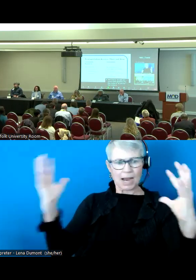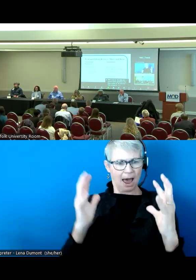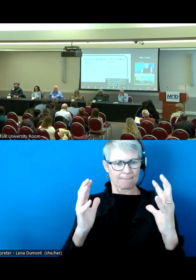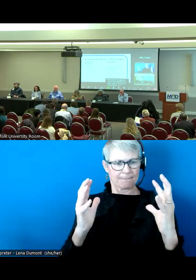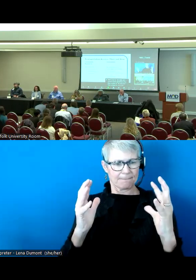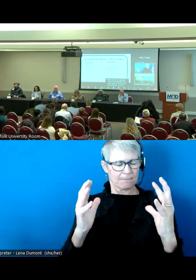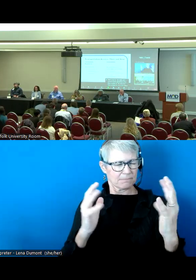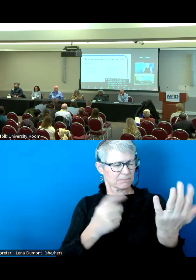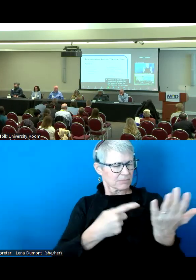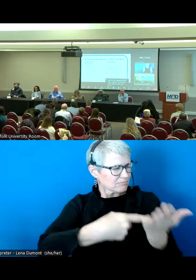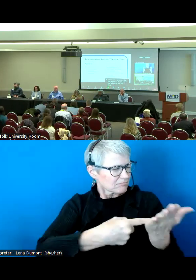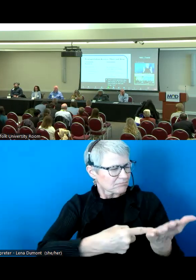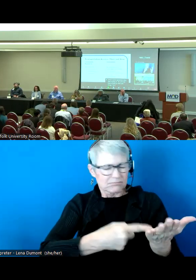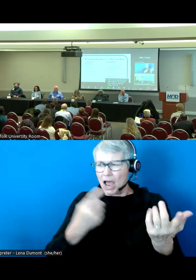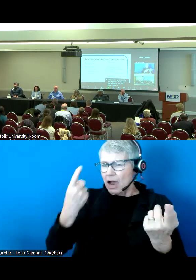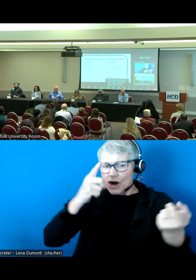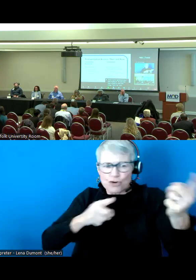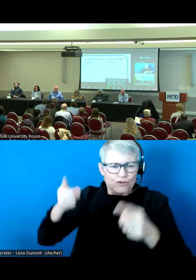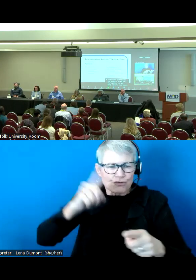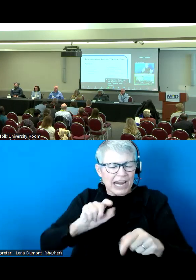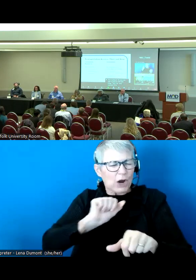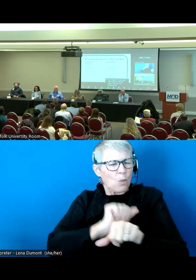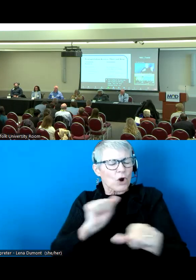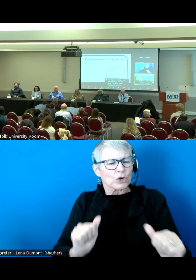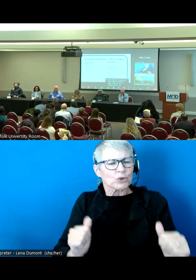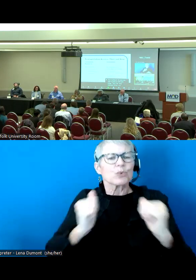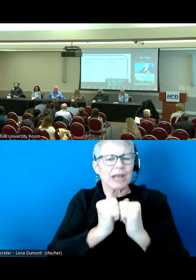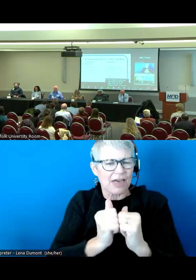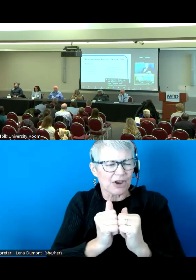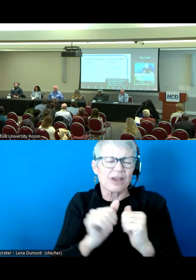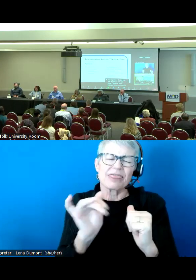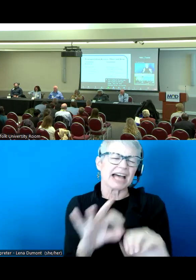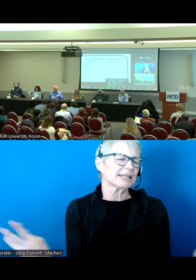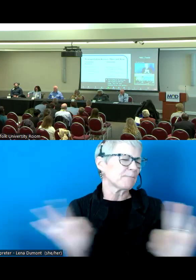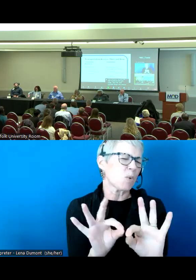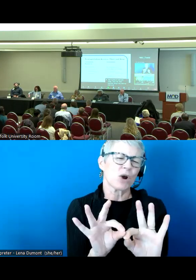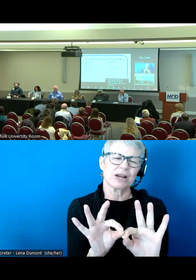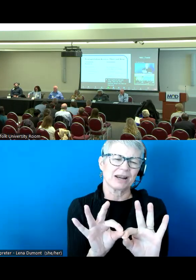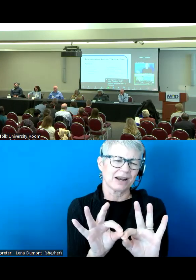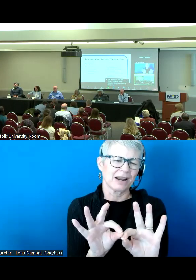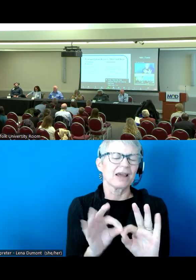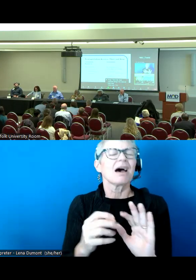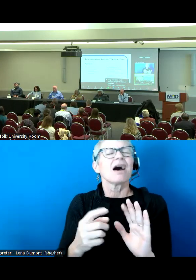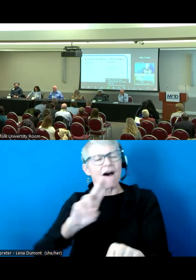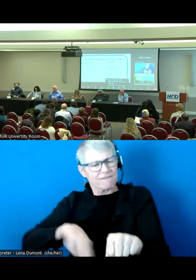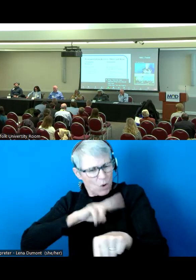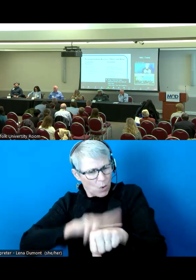That's the most important thing to do, because there were times Tom was frustrated and stuff. So I said, Tom, let's